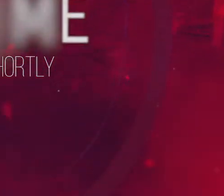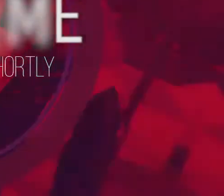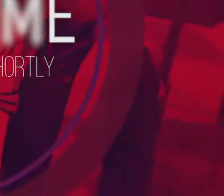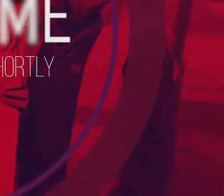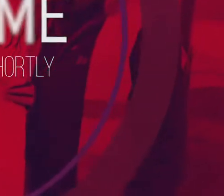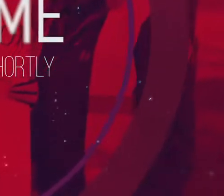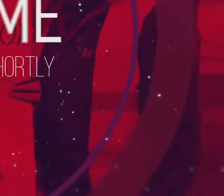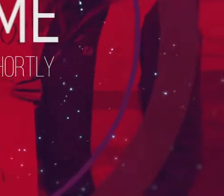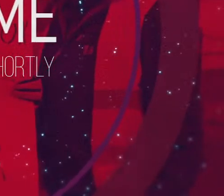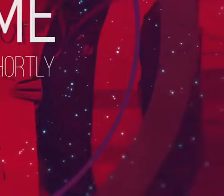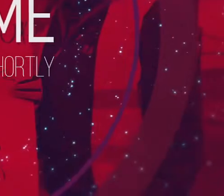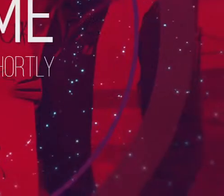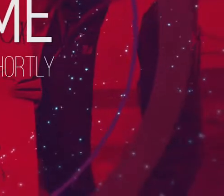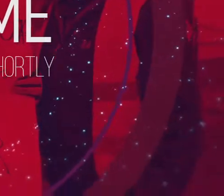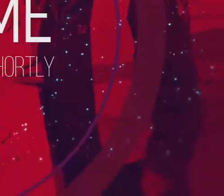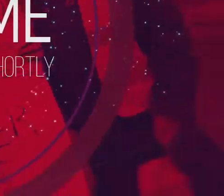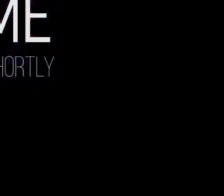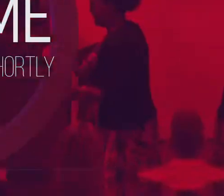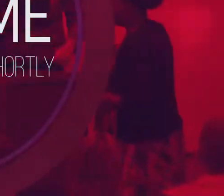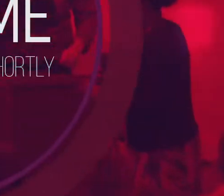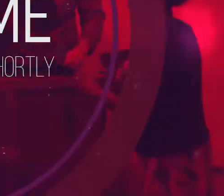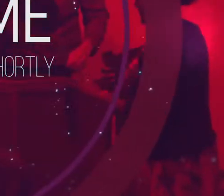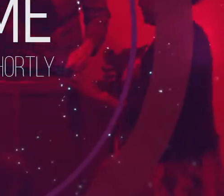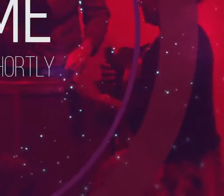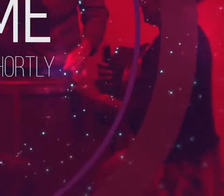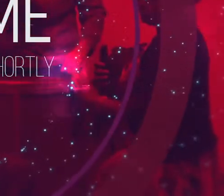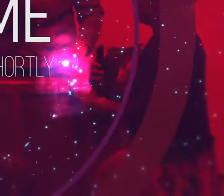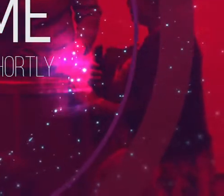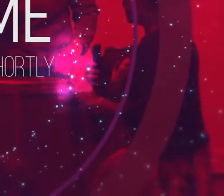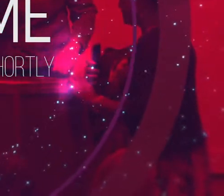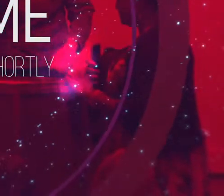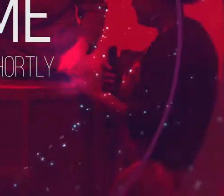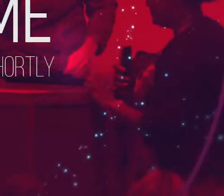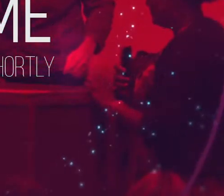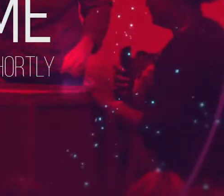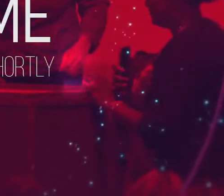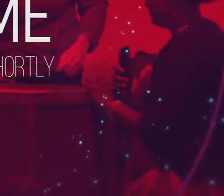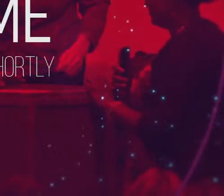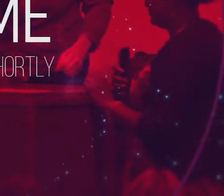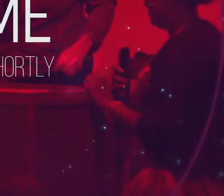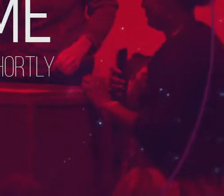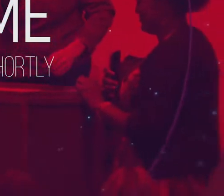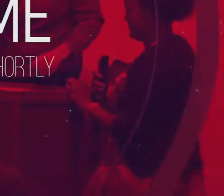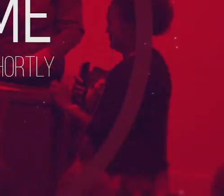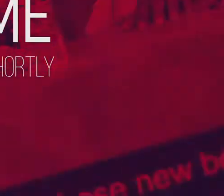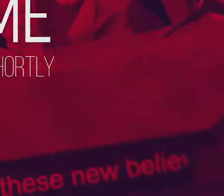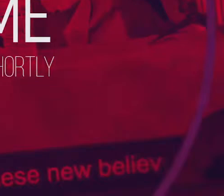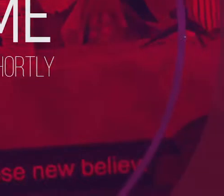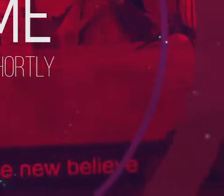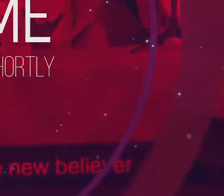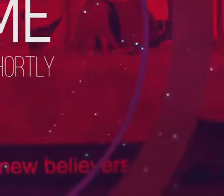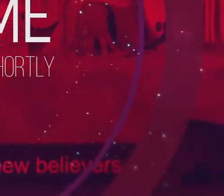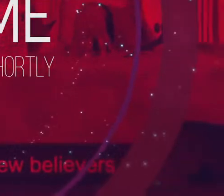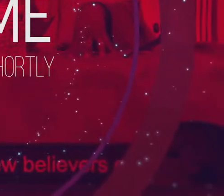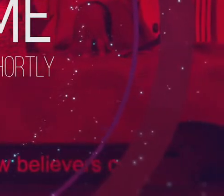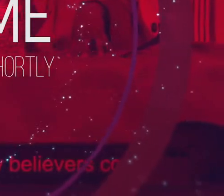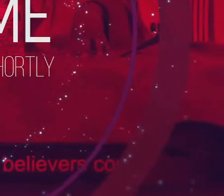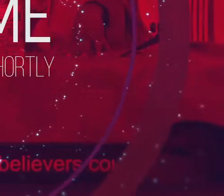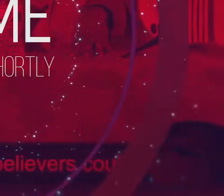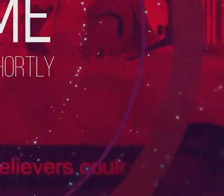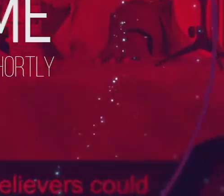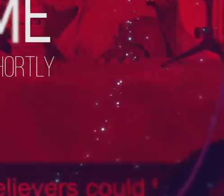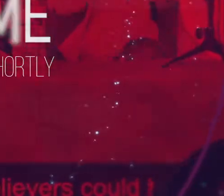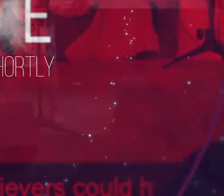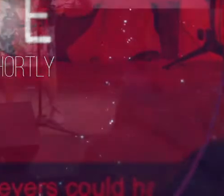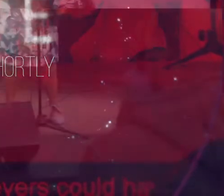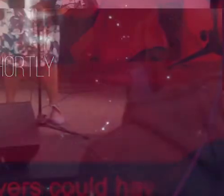now. Before we get into the singing, I want to say a prayer. Before I do that, I will inform you guys that there's someone who